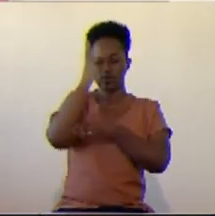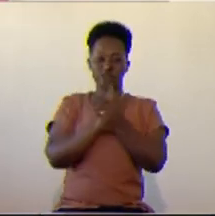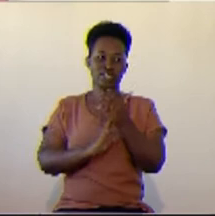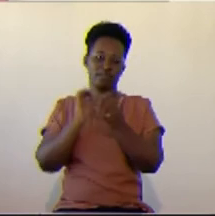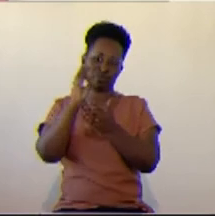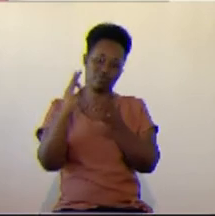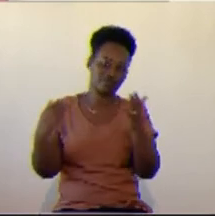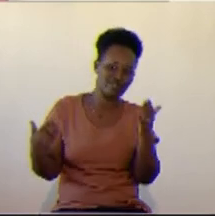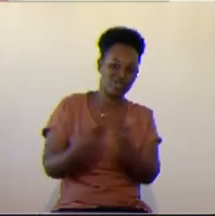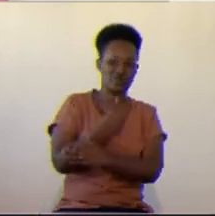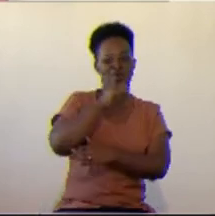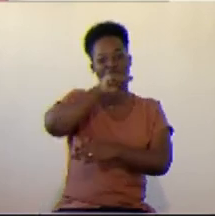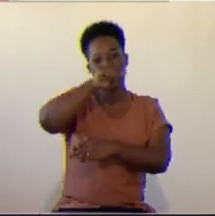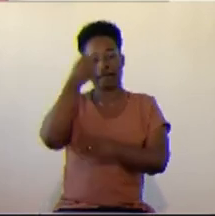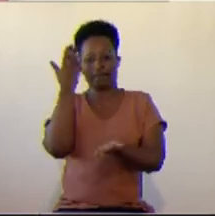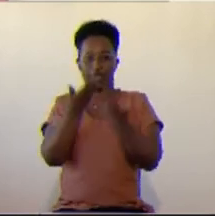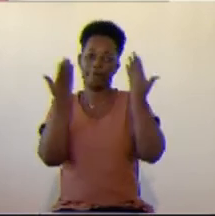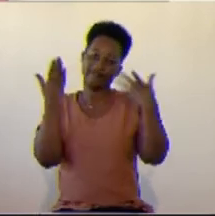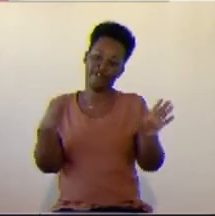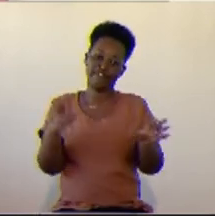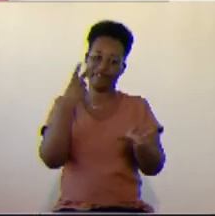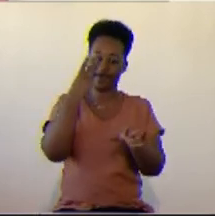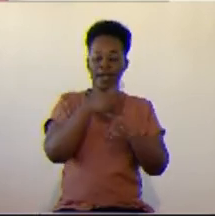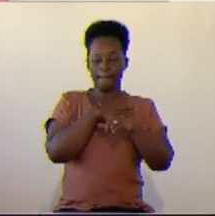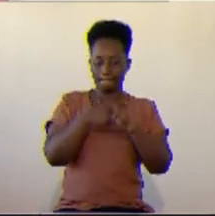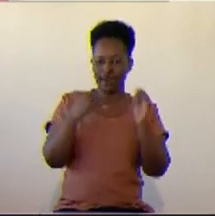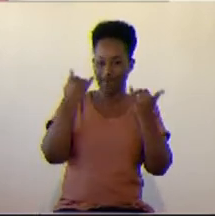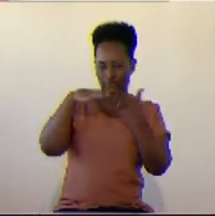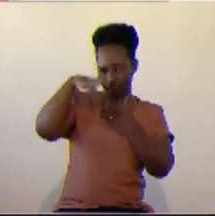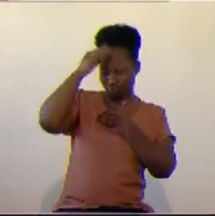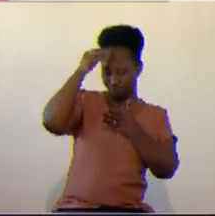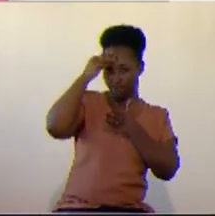new, others maybe we have seen them, but we shall try to make them clearer.